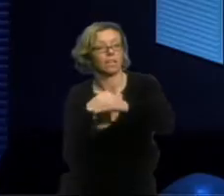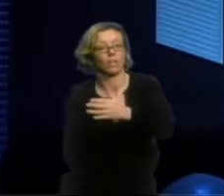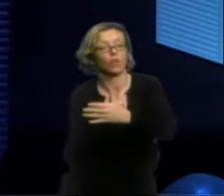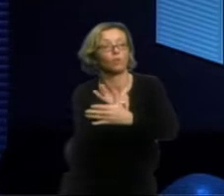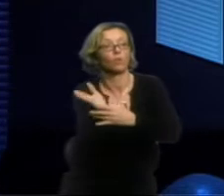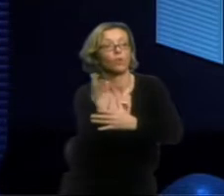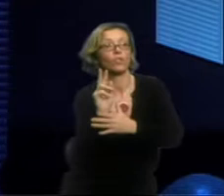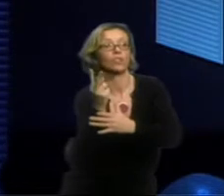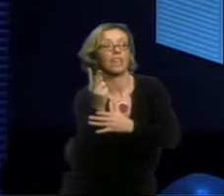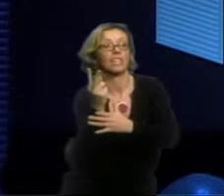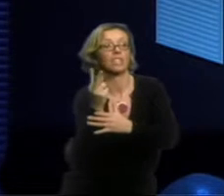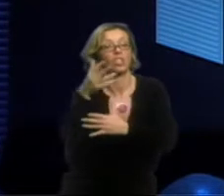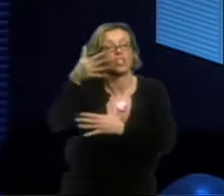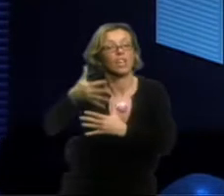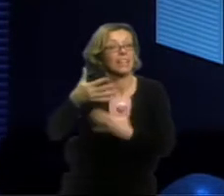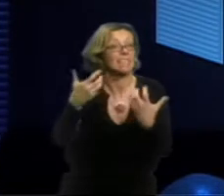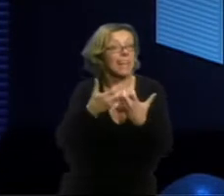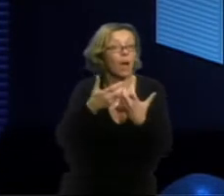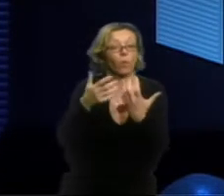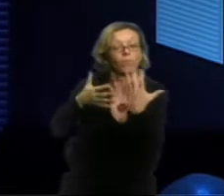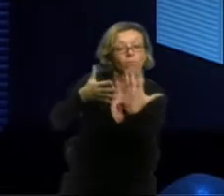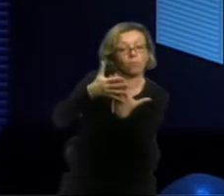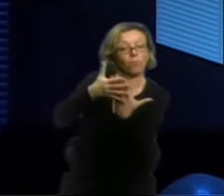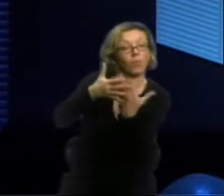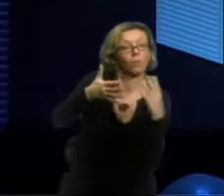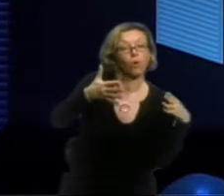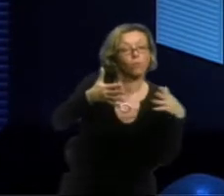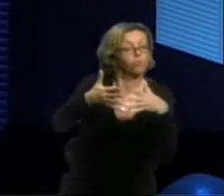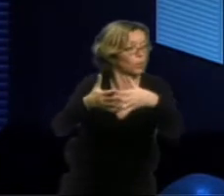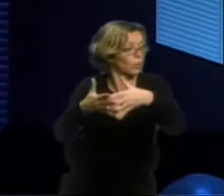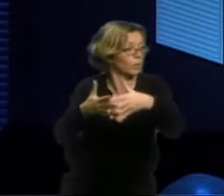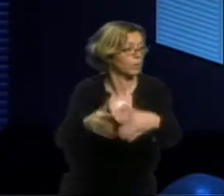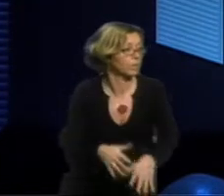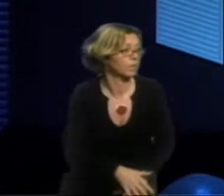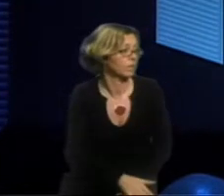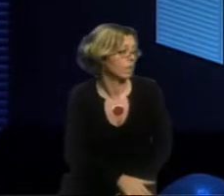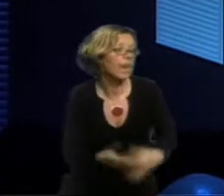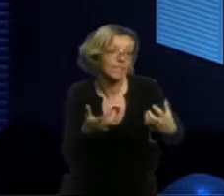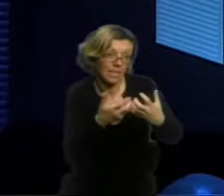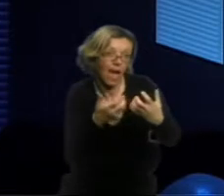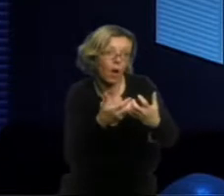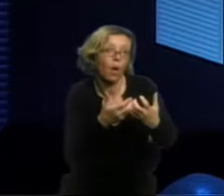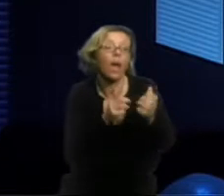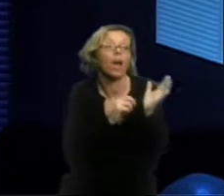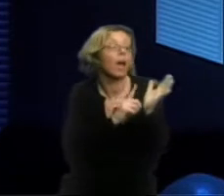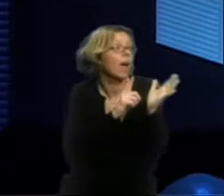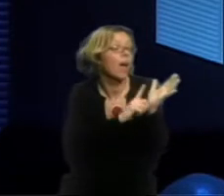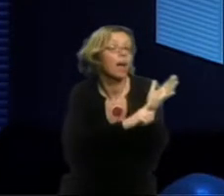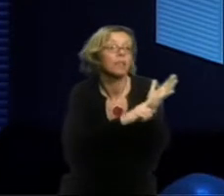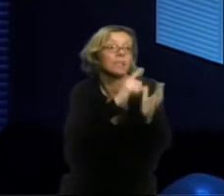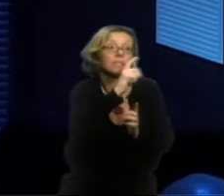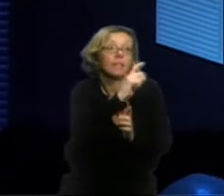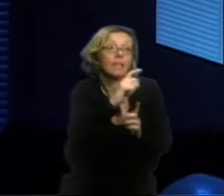get through those two sheets of glass, those two sheets of polarized glass. And that is essentially how liquid crystal works. We